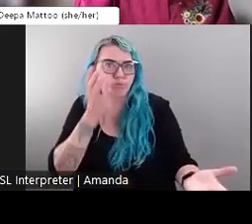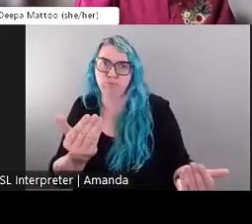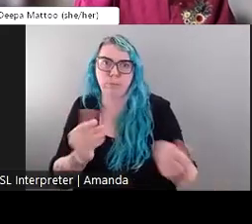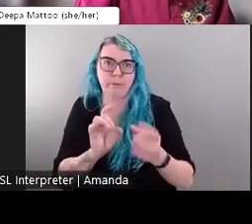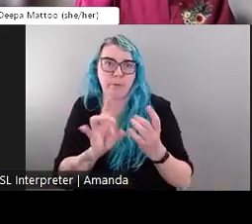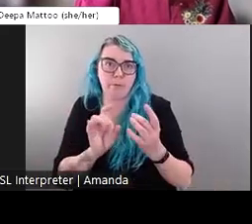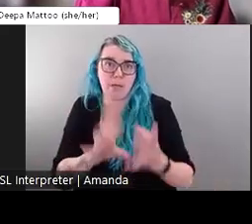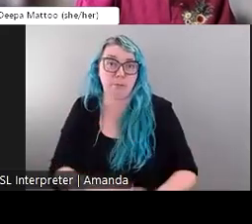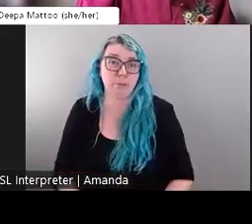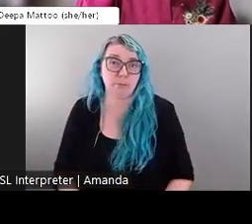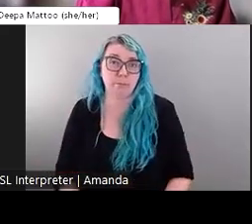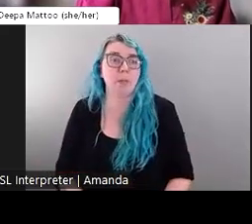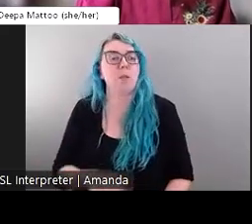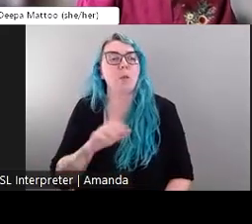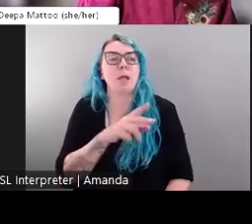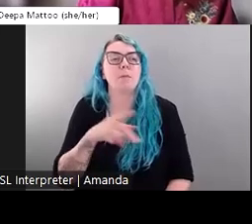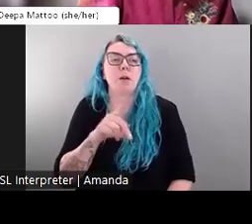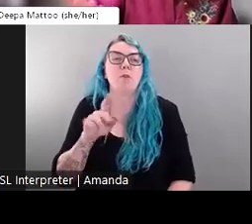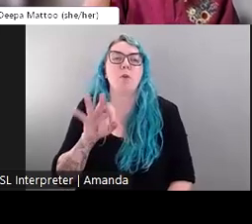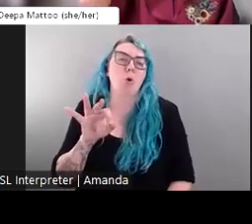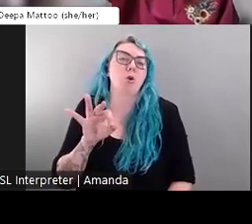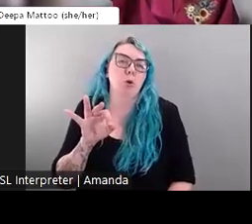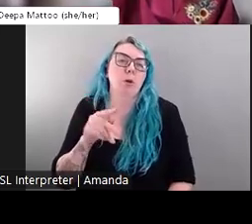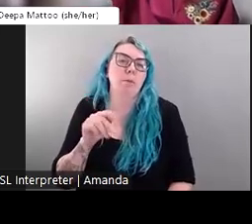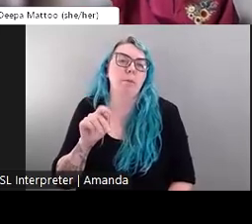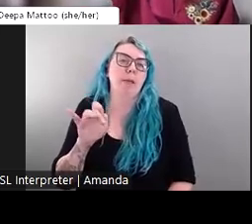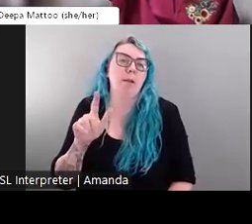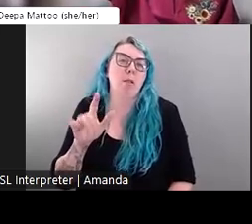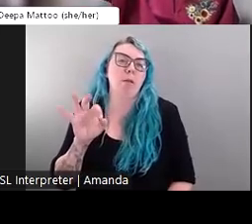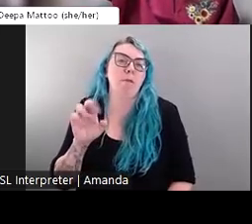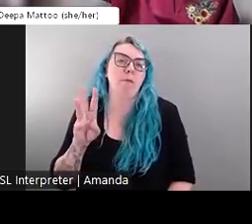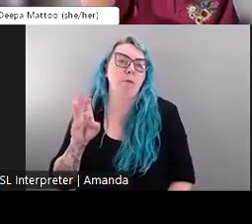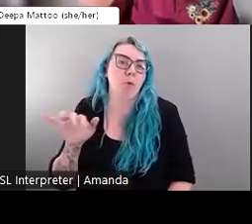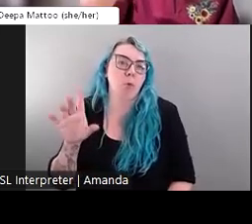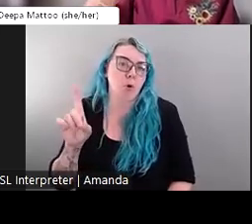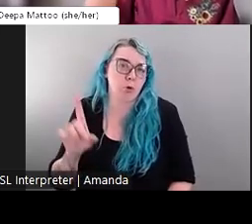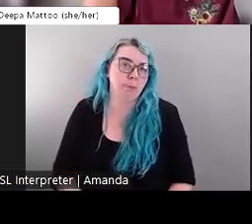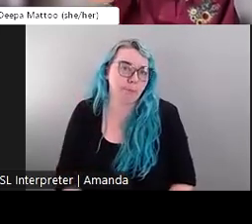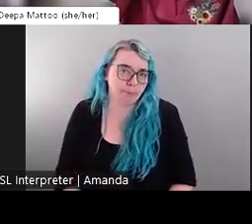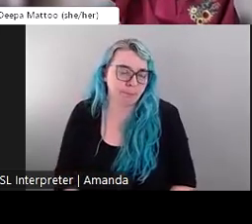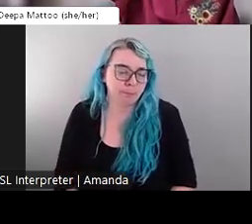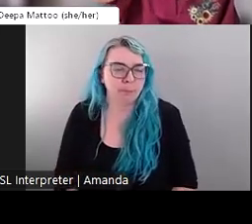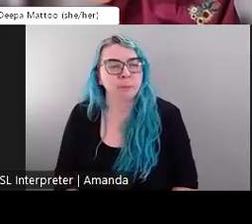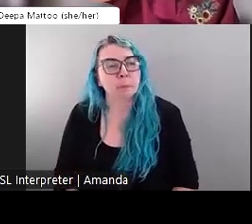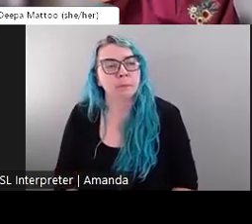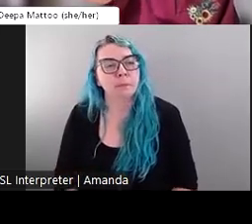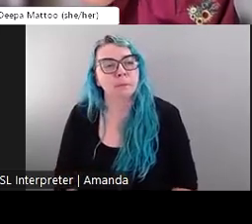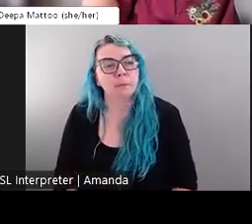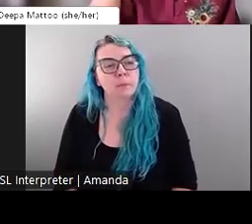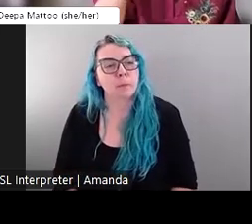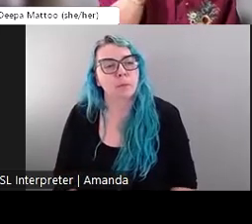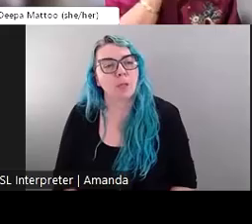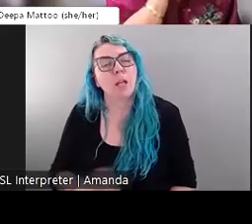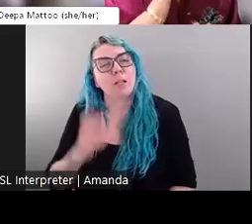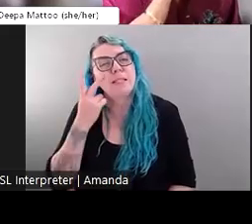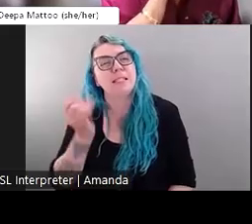and the work, as you will see, is designed. The designing of the whole elements are done in a